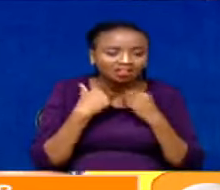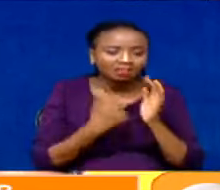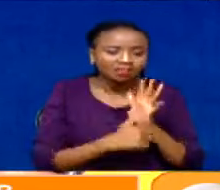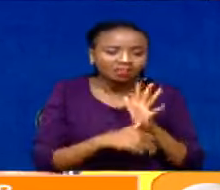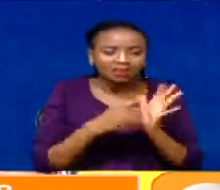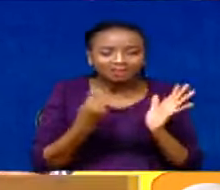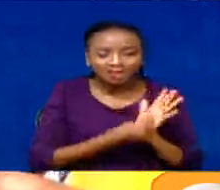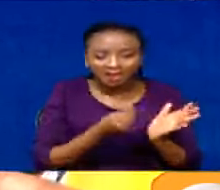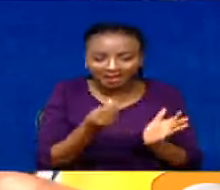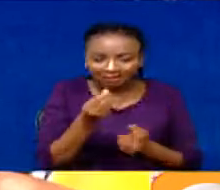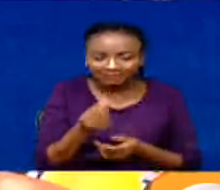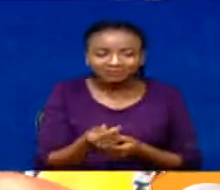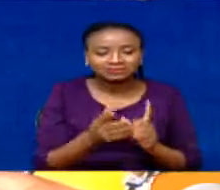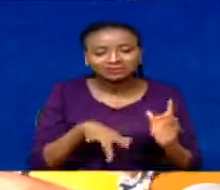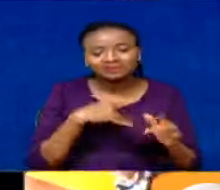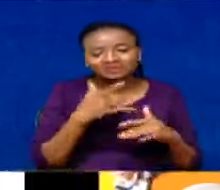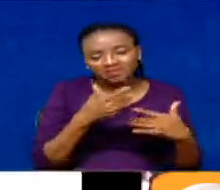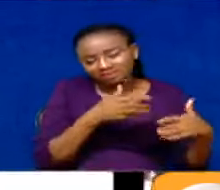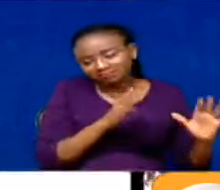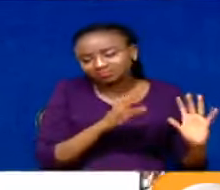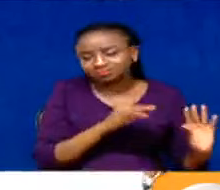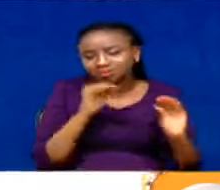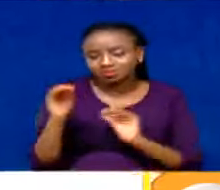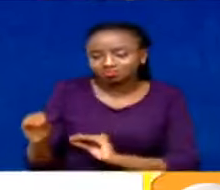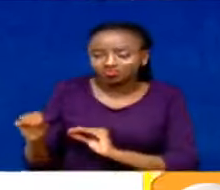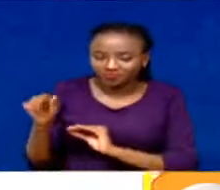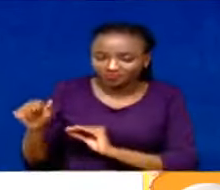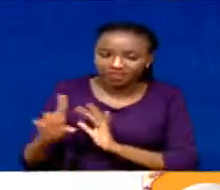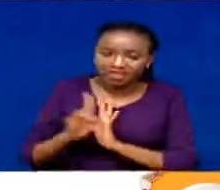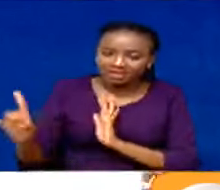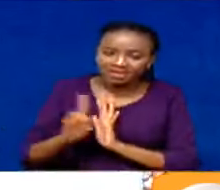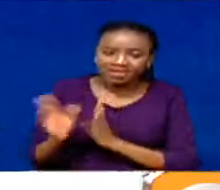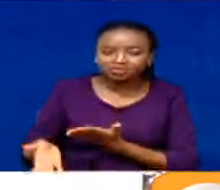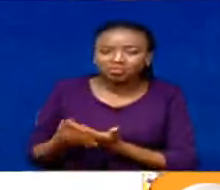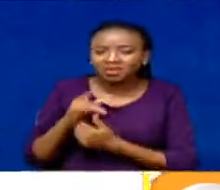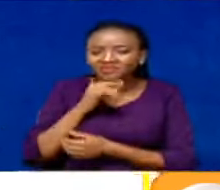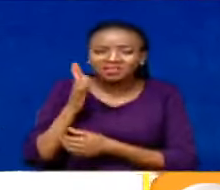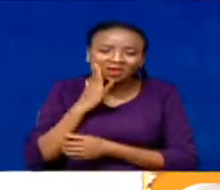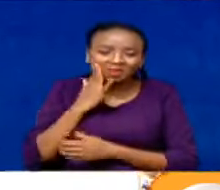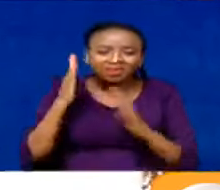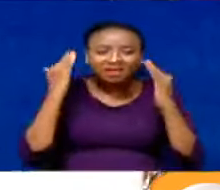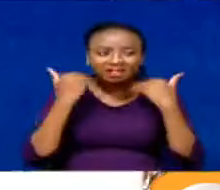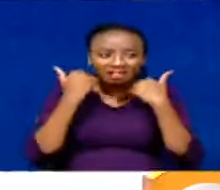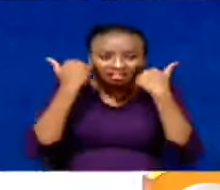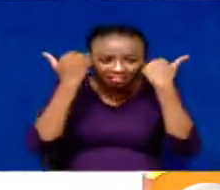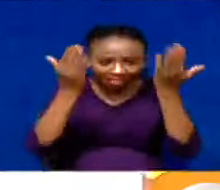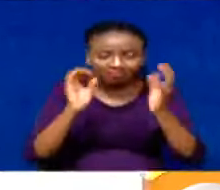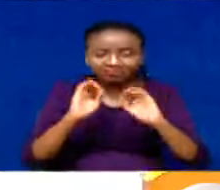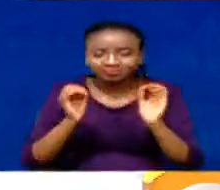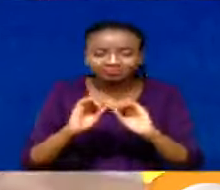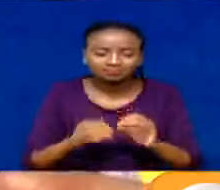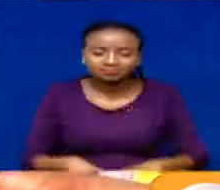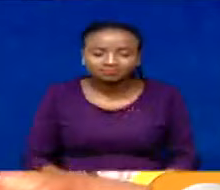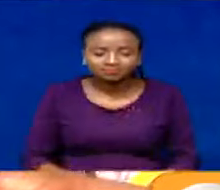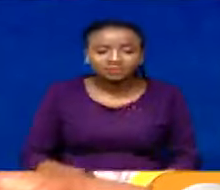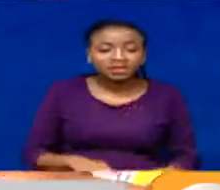I felt that compassion that I should relieve my parents this burden of paying school fees and attend a day school. Kila